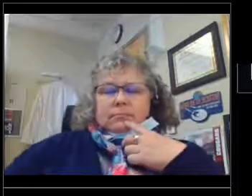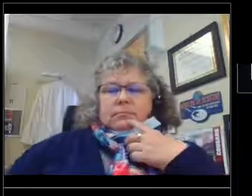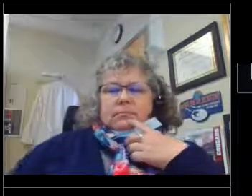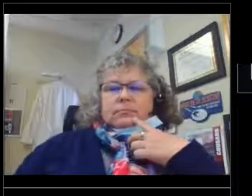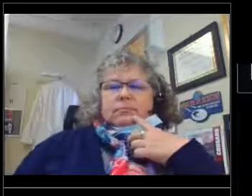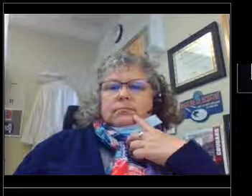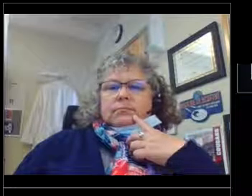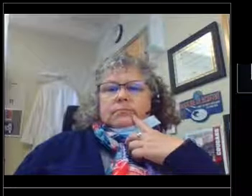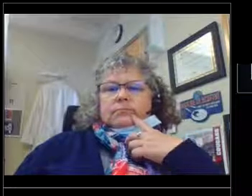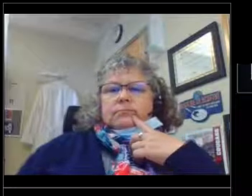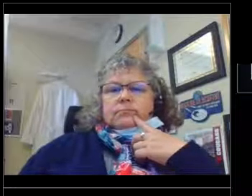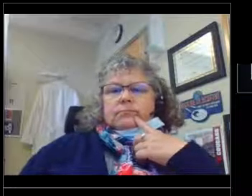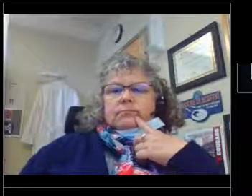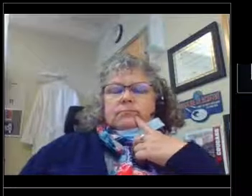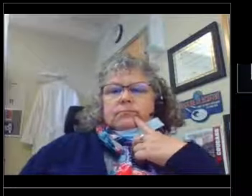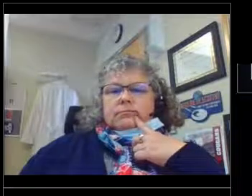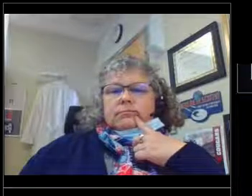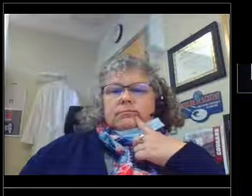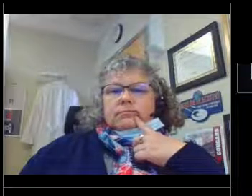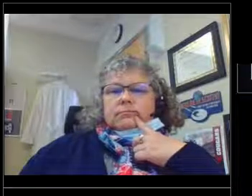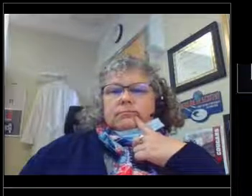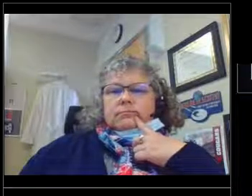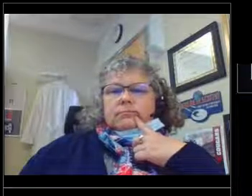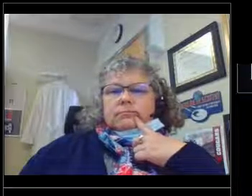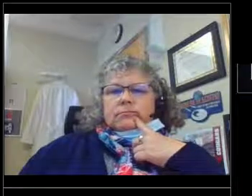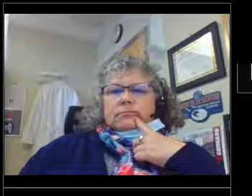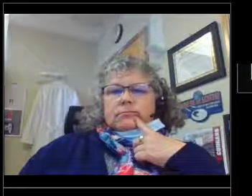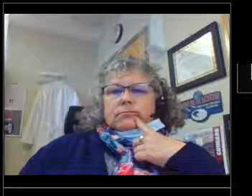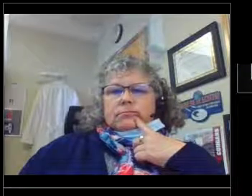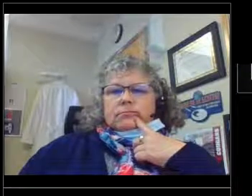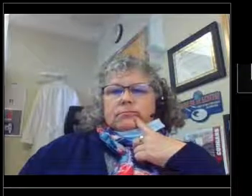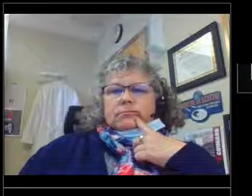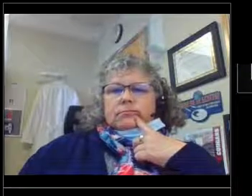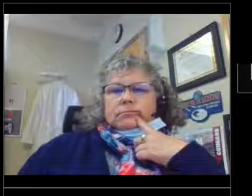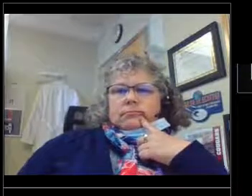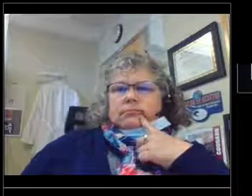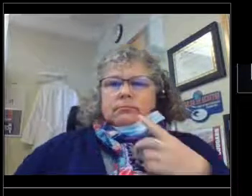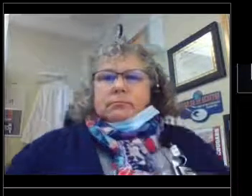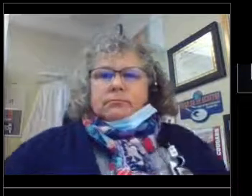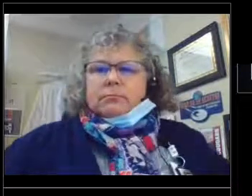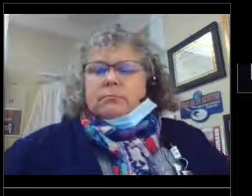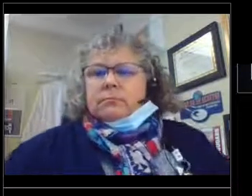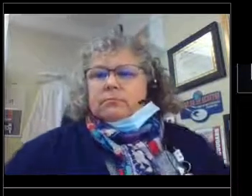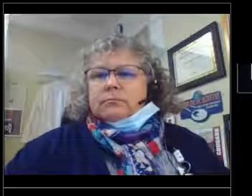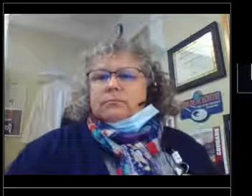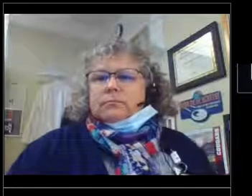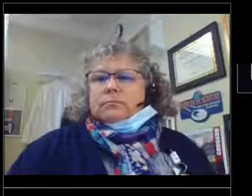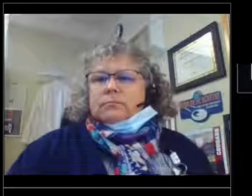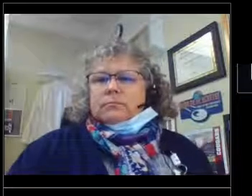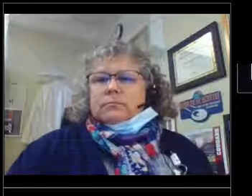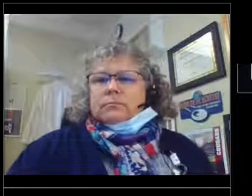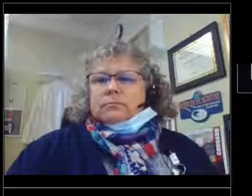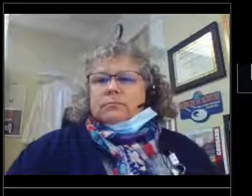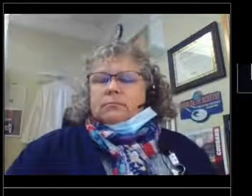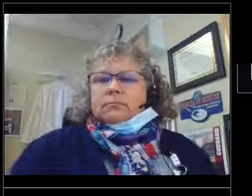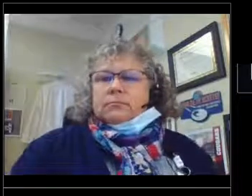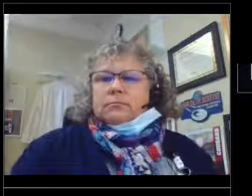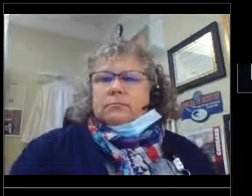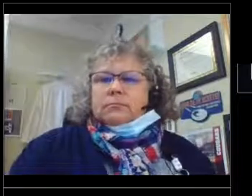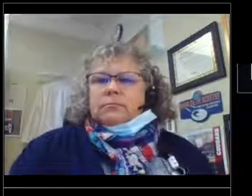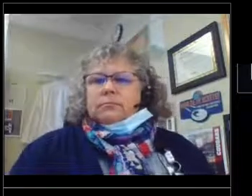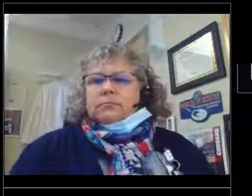always considered. And then even if the investigation does not include an investigation